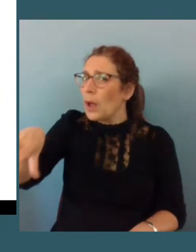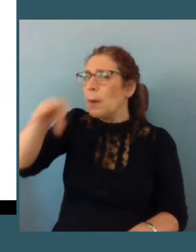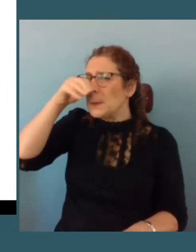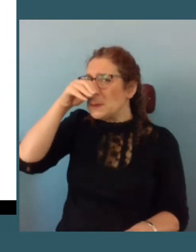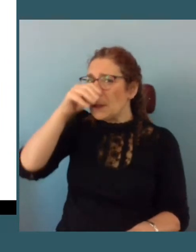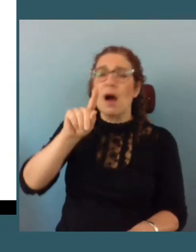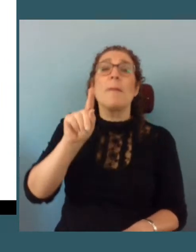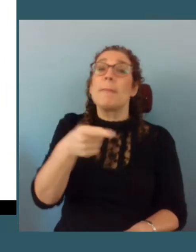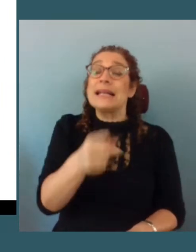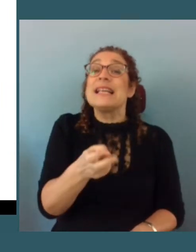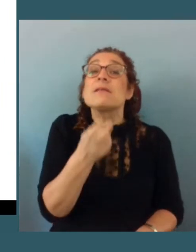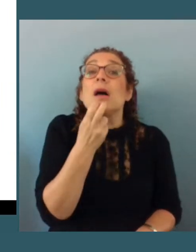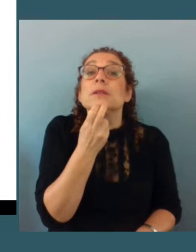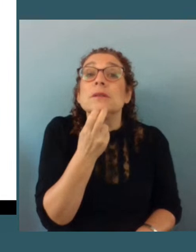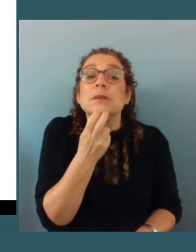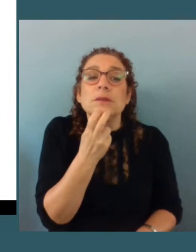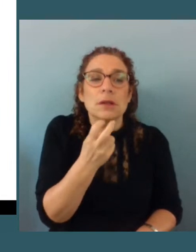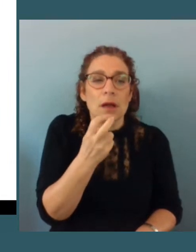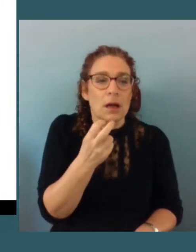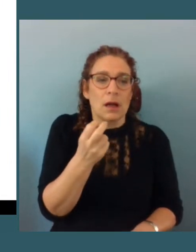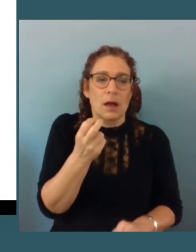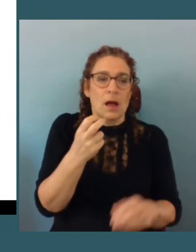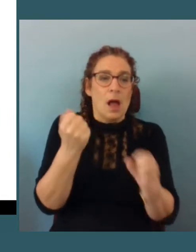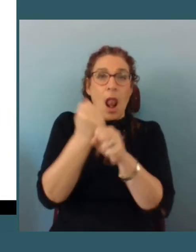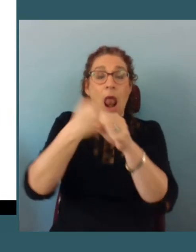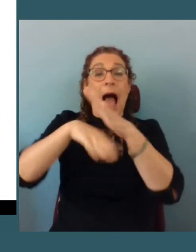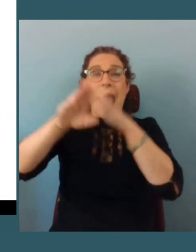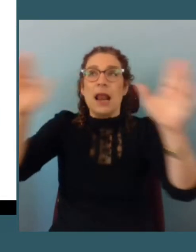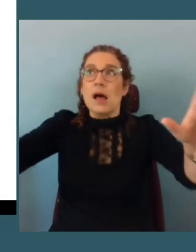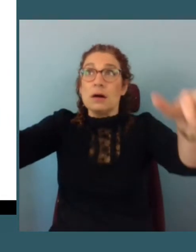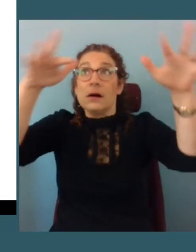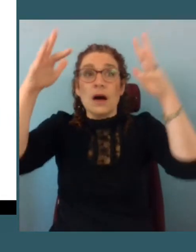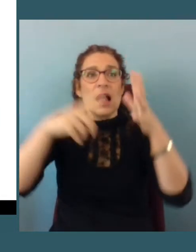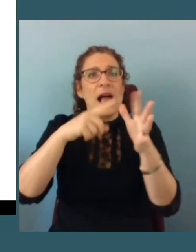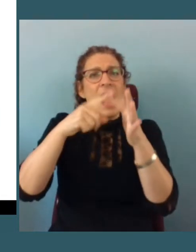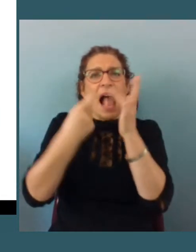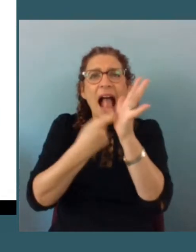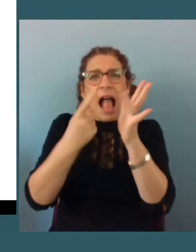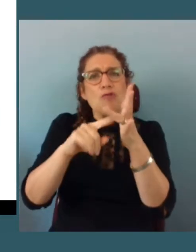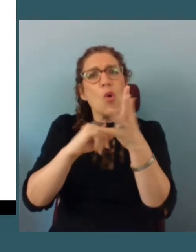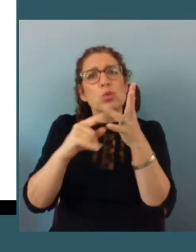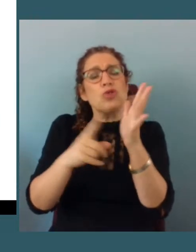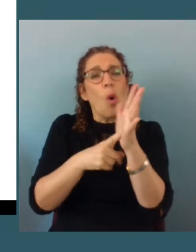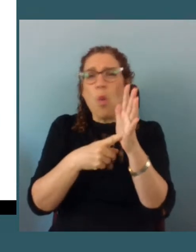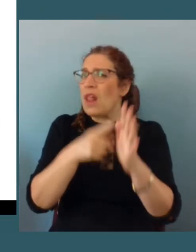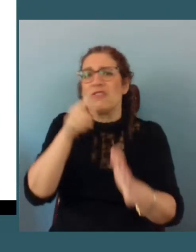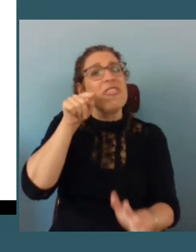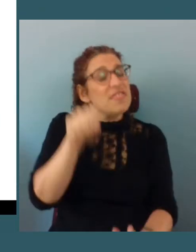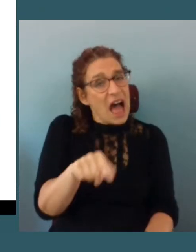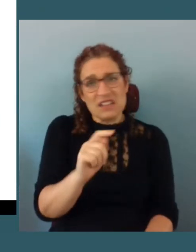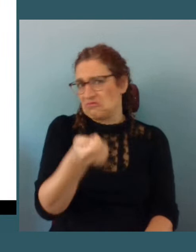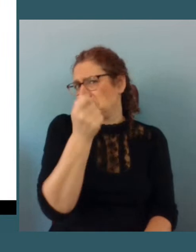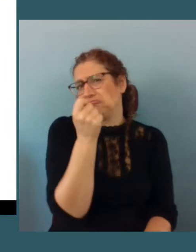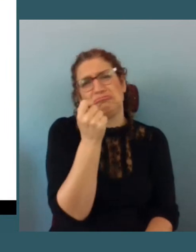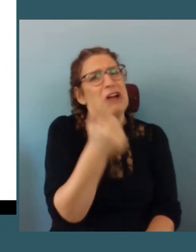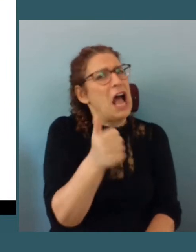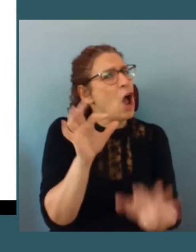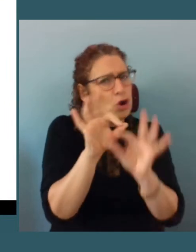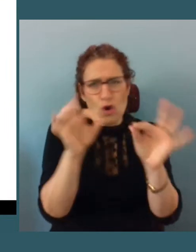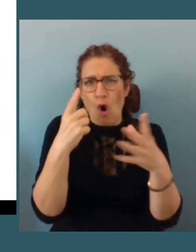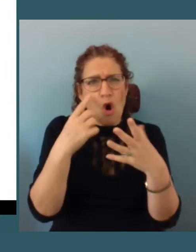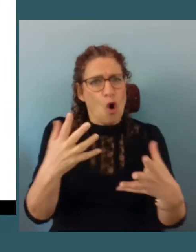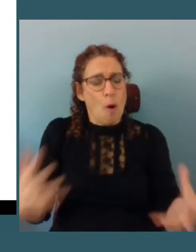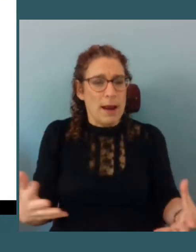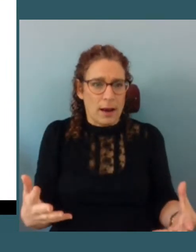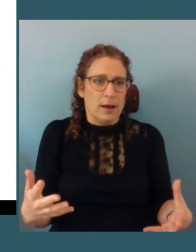peanut causing it, sort of aerosolized reactions, is extremely uncommon because it's a heavy molecule. We've talked about the